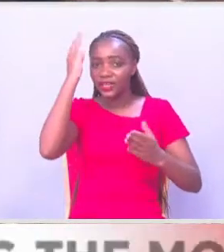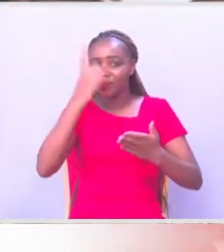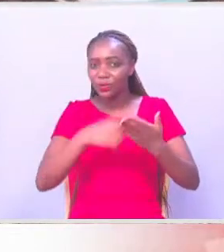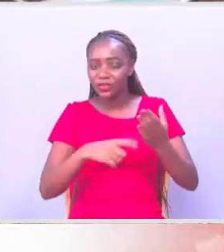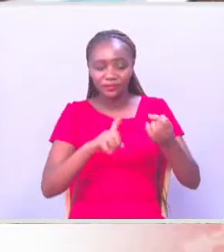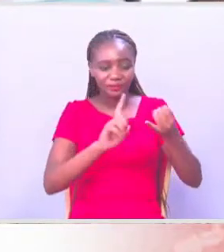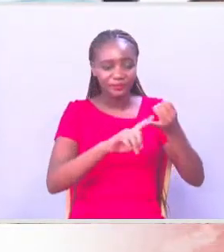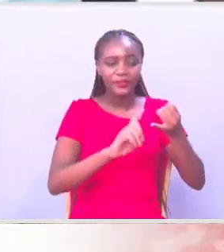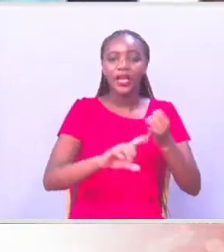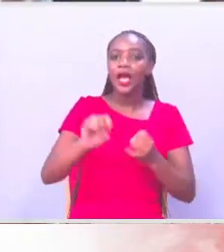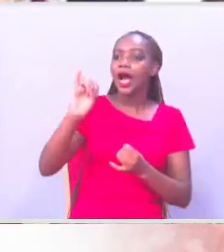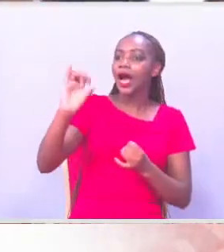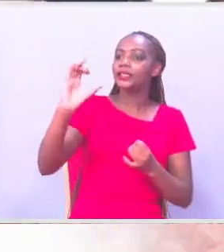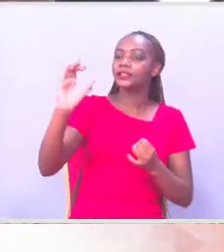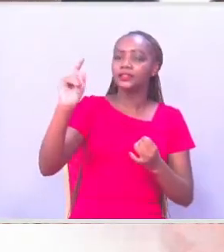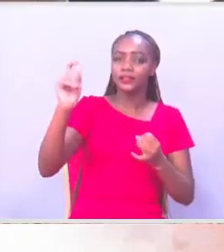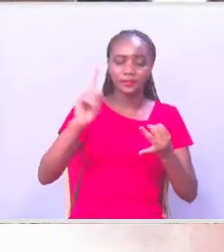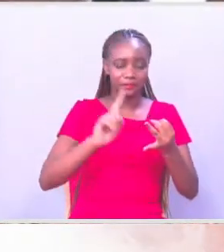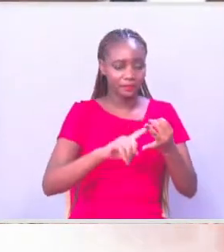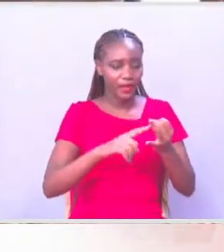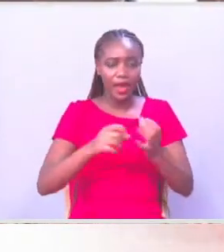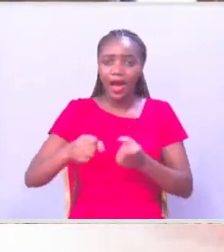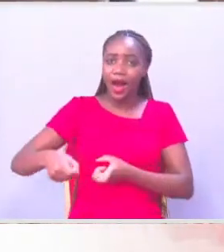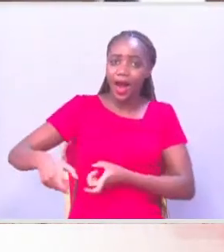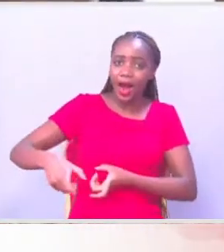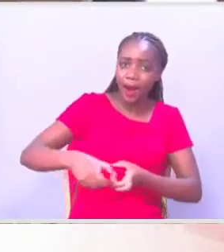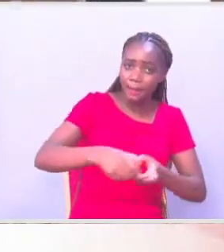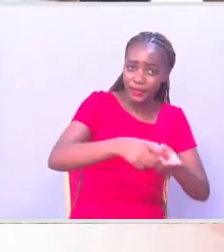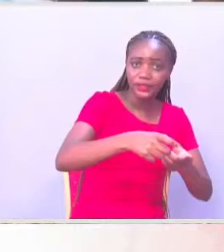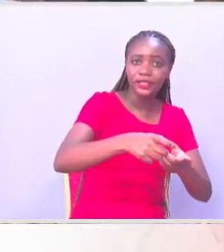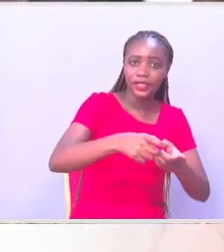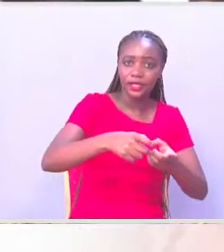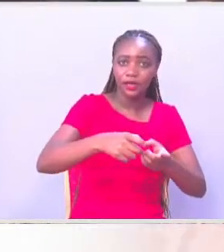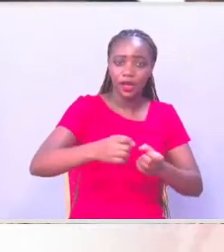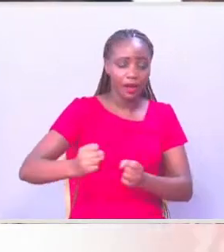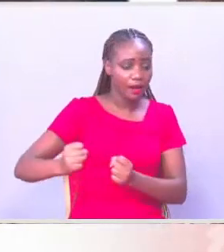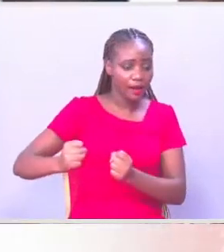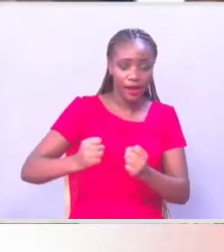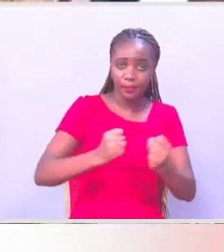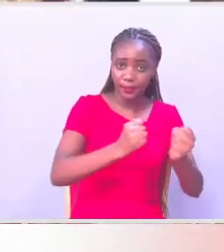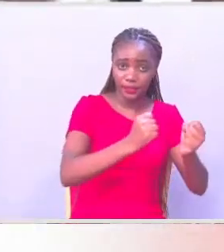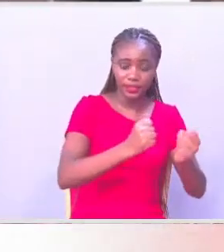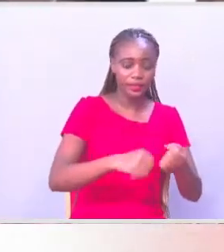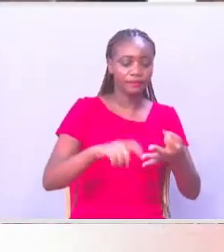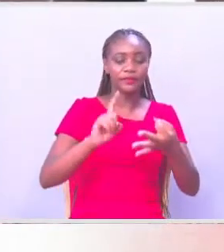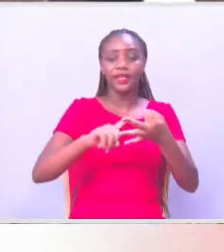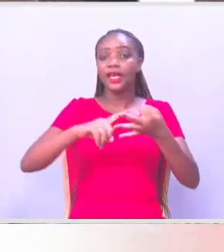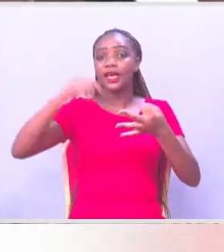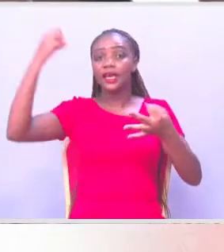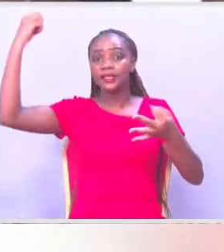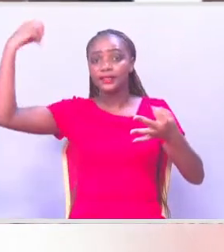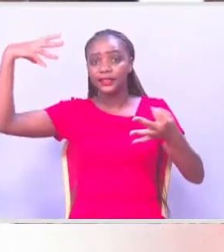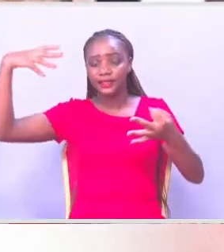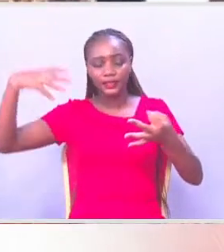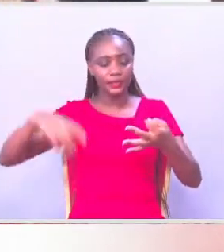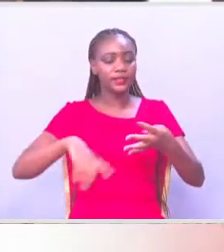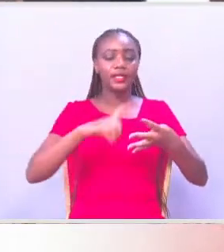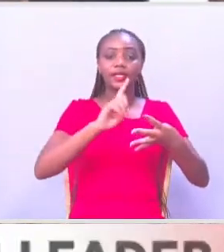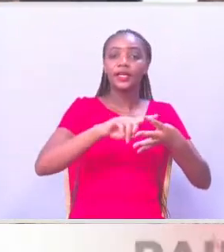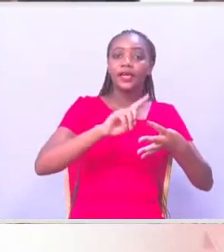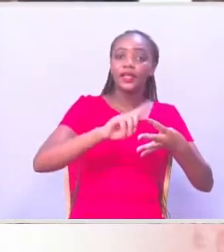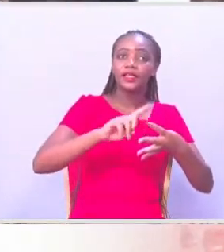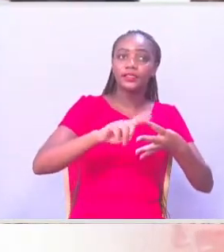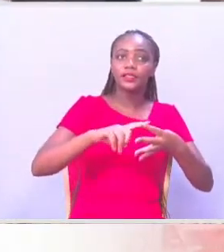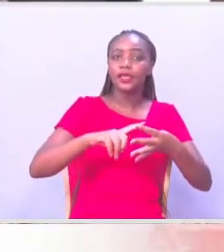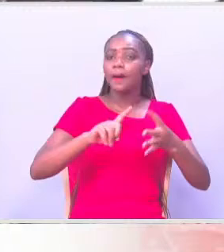wengine wamesoma mambo ya useremala, wengine mambo ya electricians, wengine ni